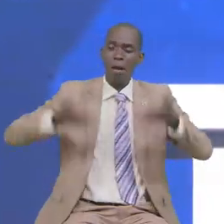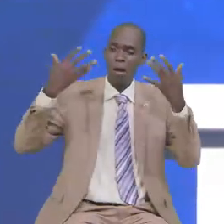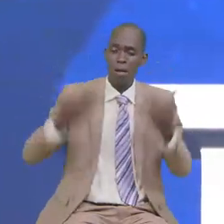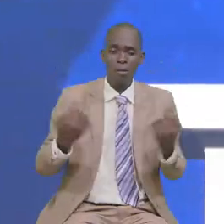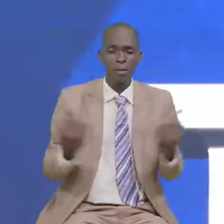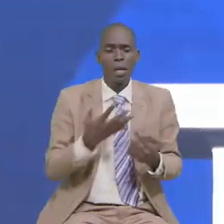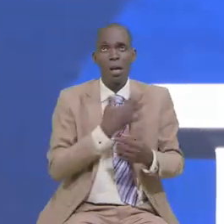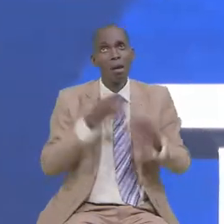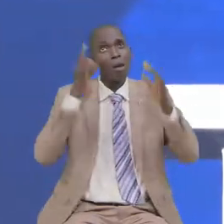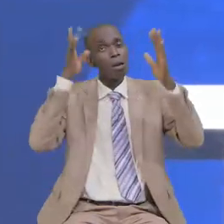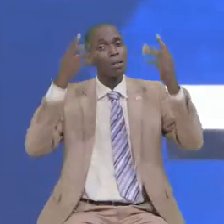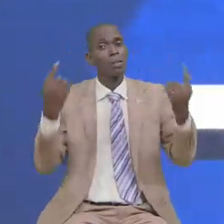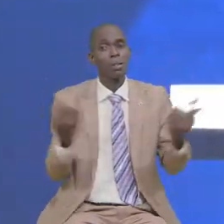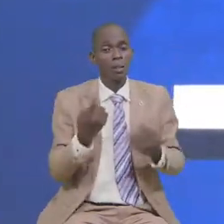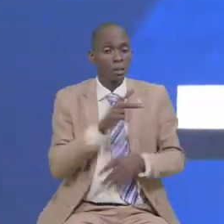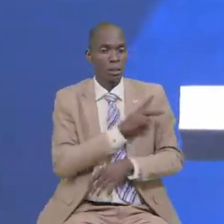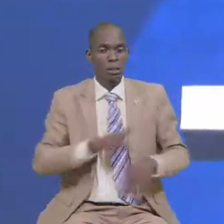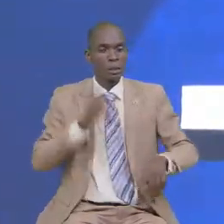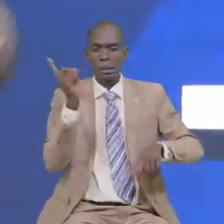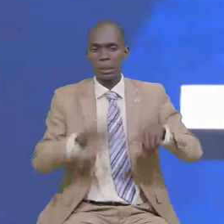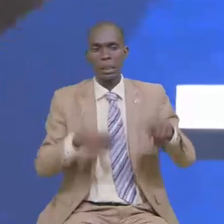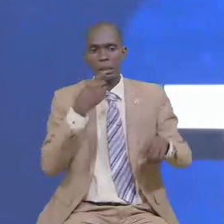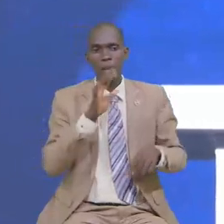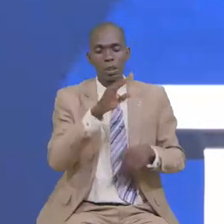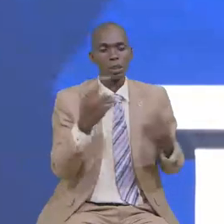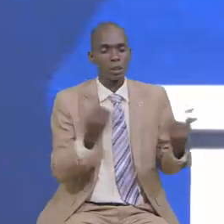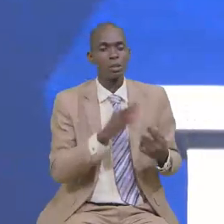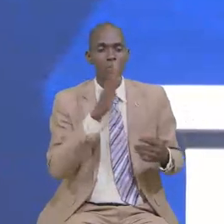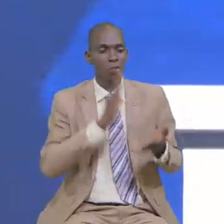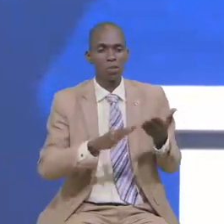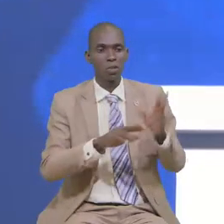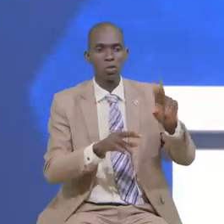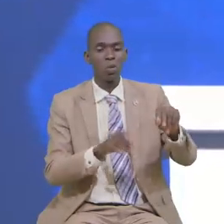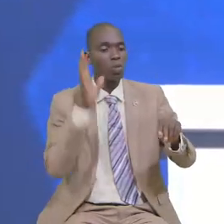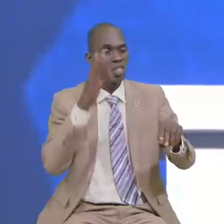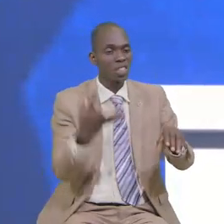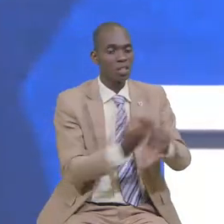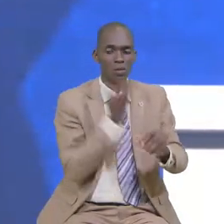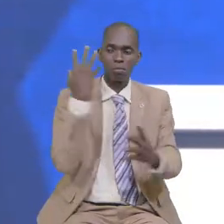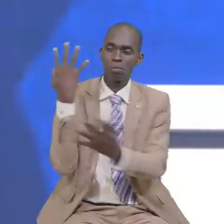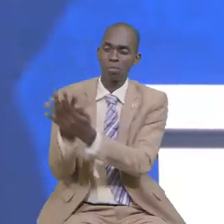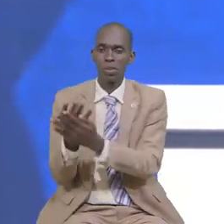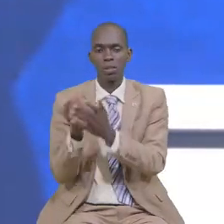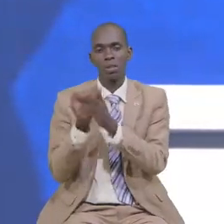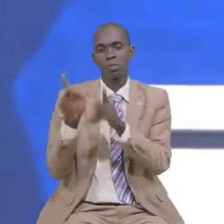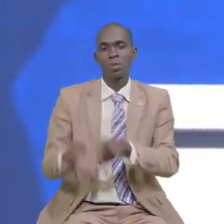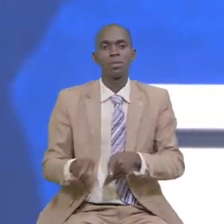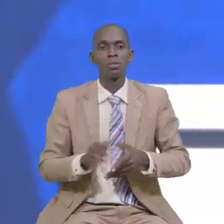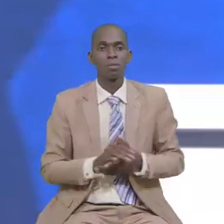terrible, they don't say your sins be forgiven. They take you up and go and put you in prison.